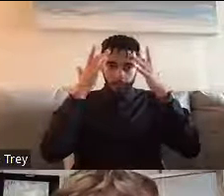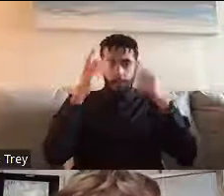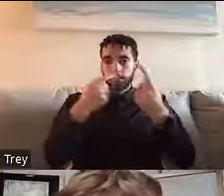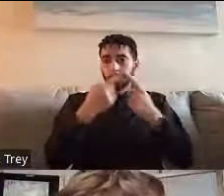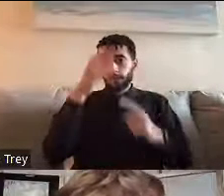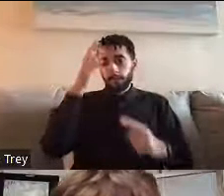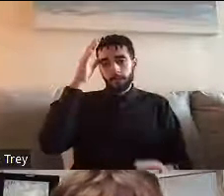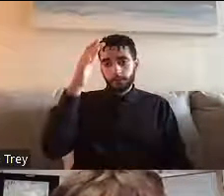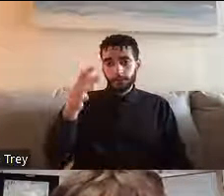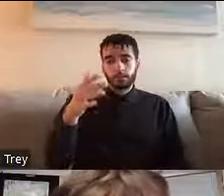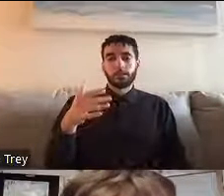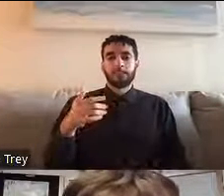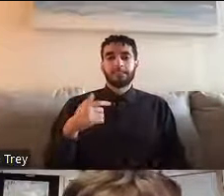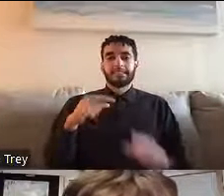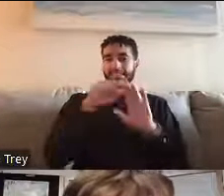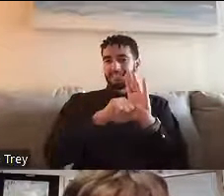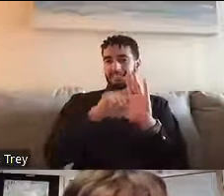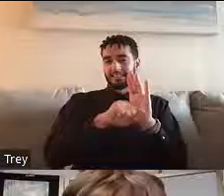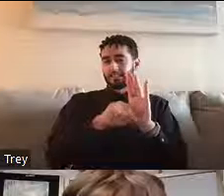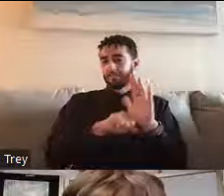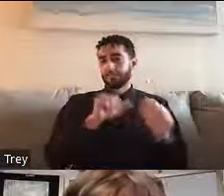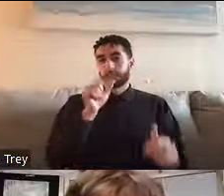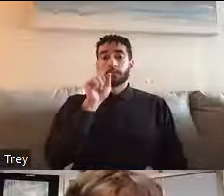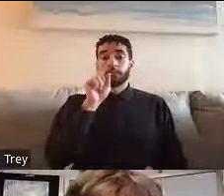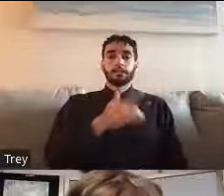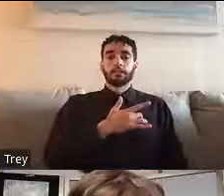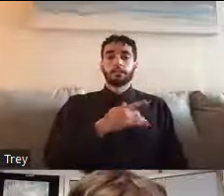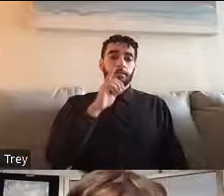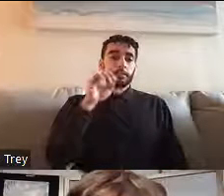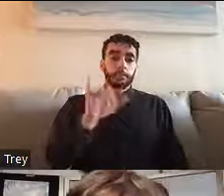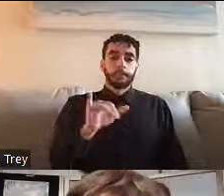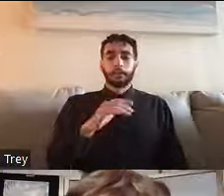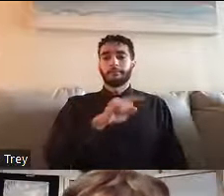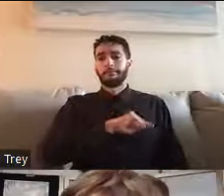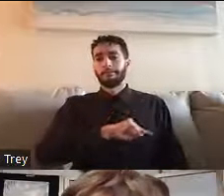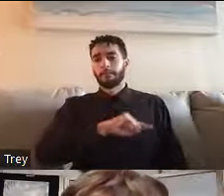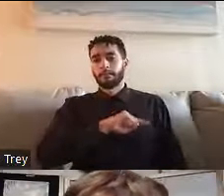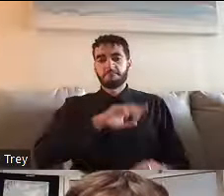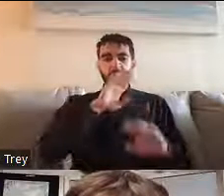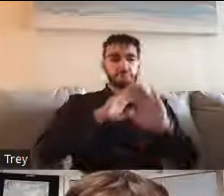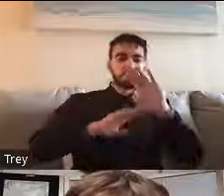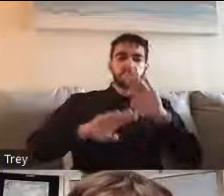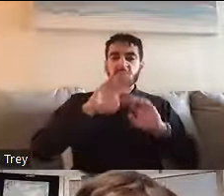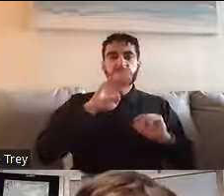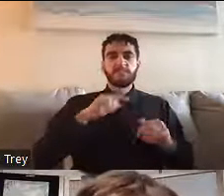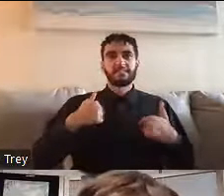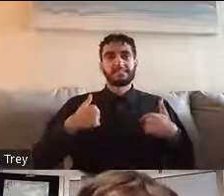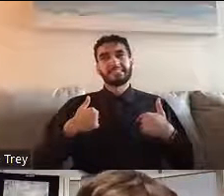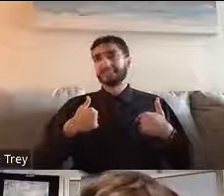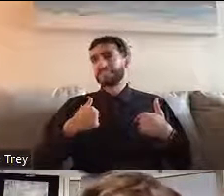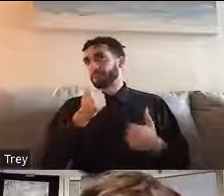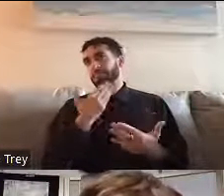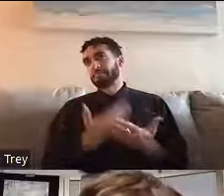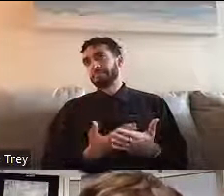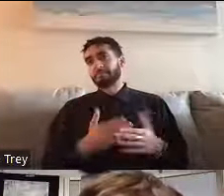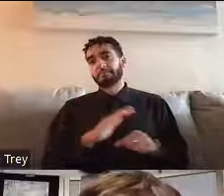feelings we don't think about as much, like guilt and frustration and feelings of inadequacy. Social isolation,